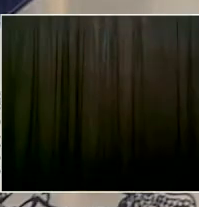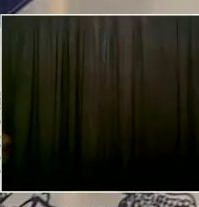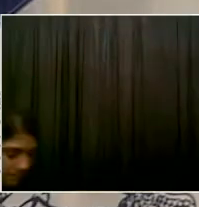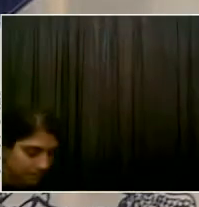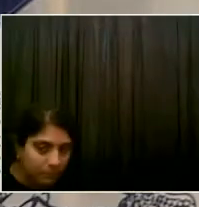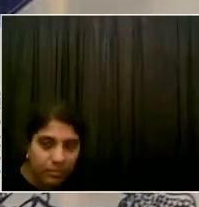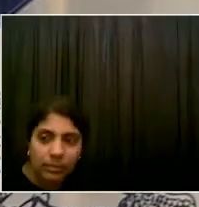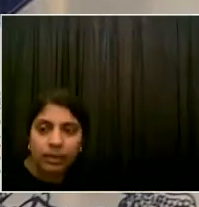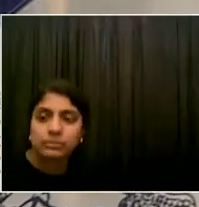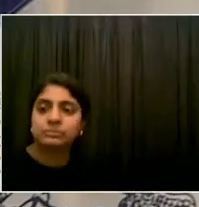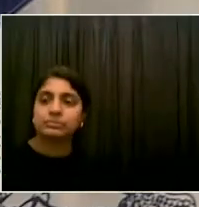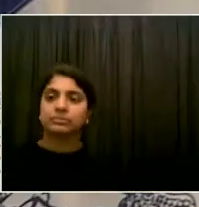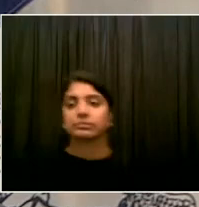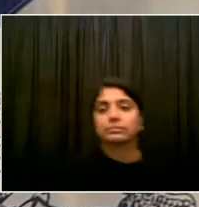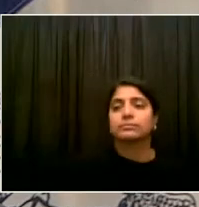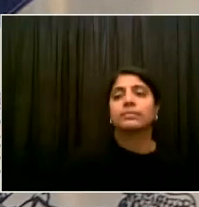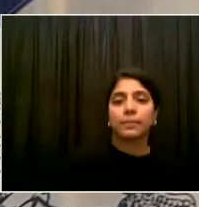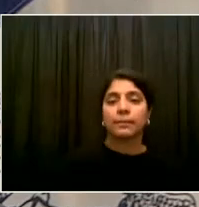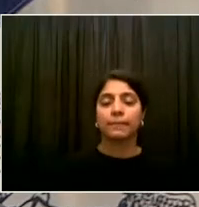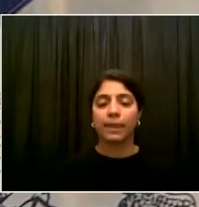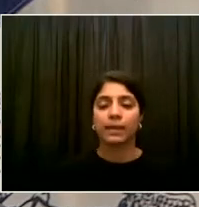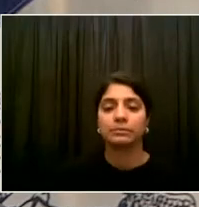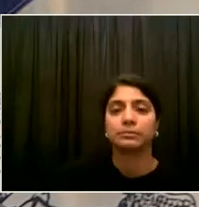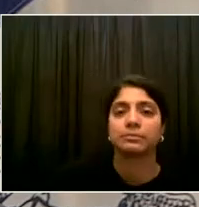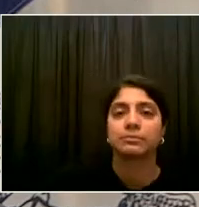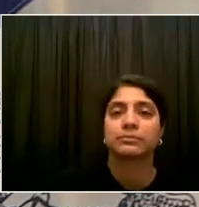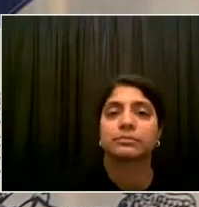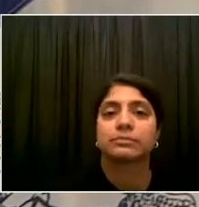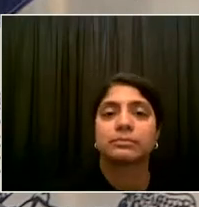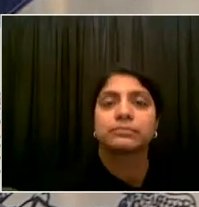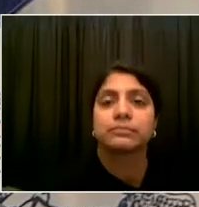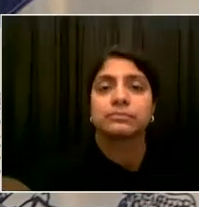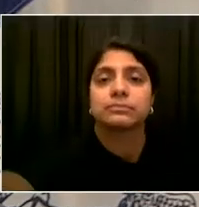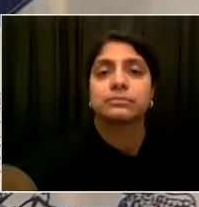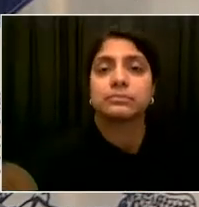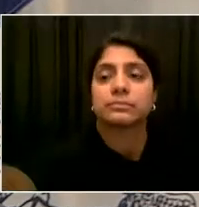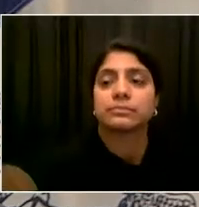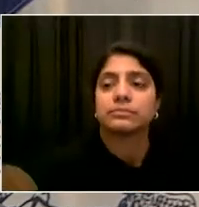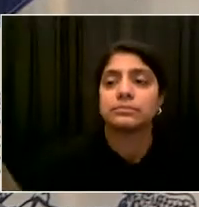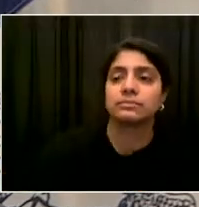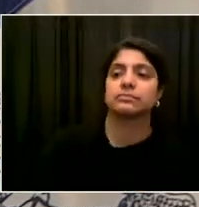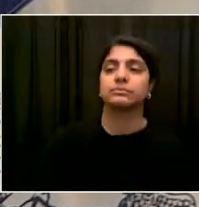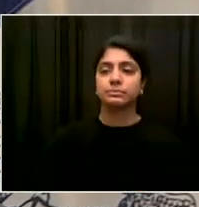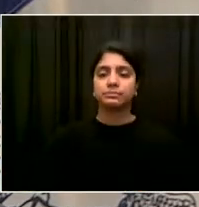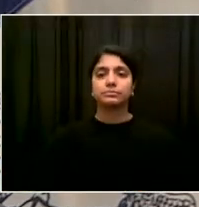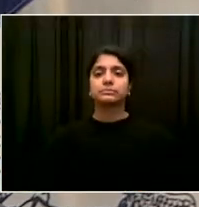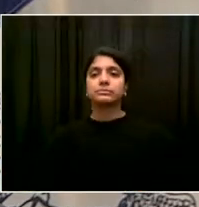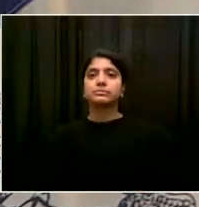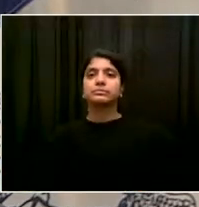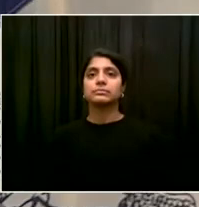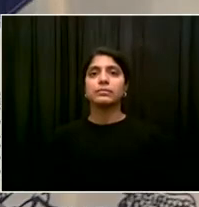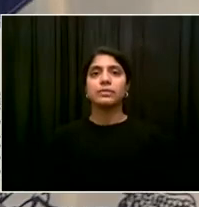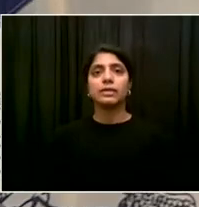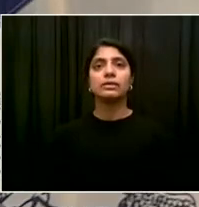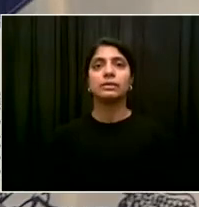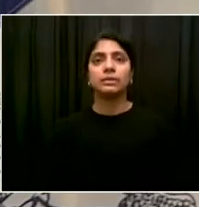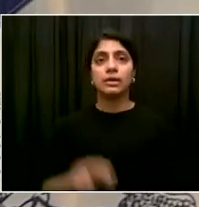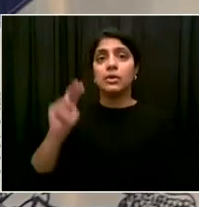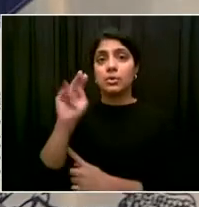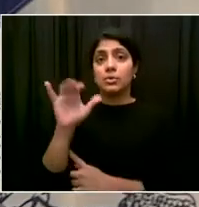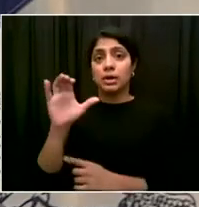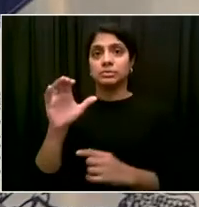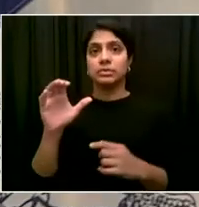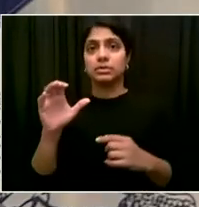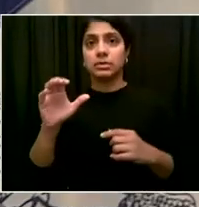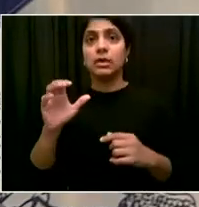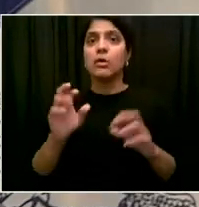City is ready, and we need you to be ready too. We need you to do your part. Everyone who has not yet gotten